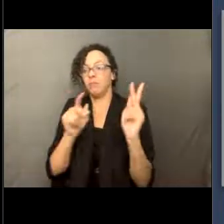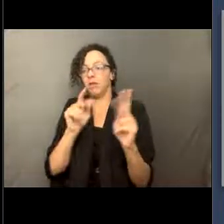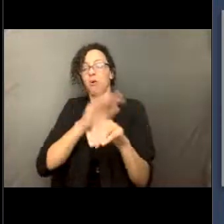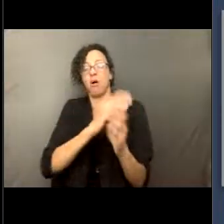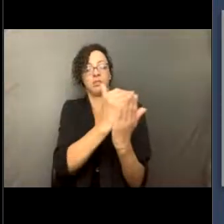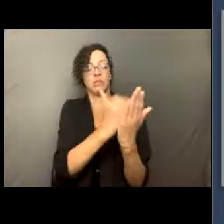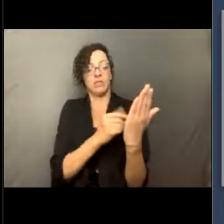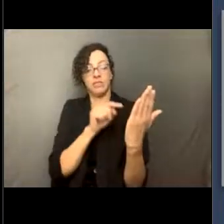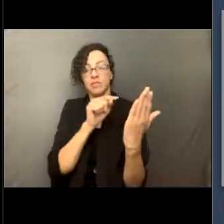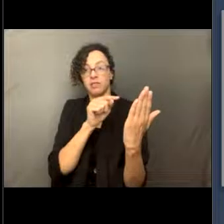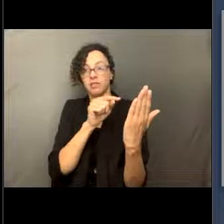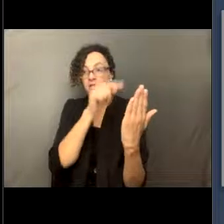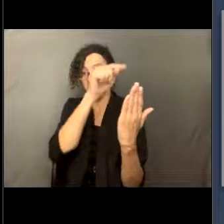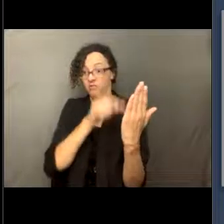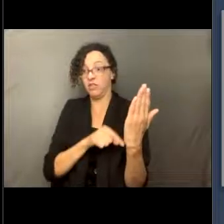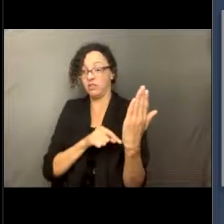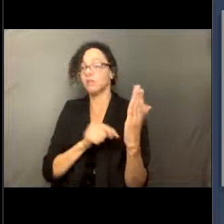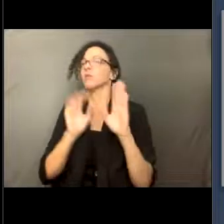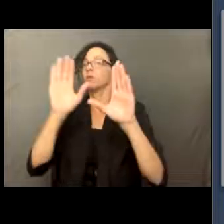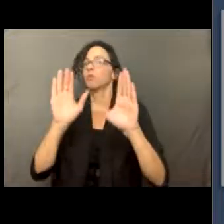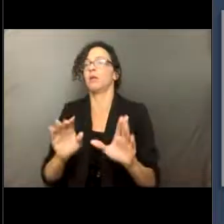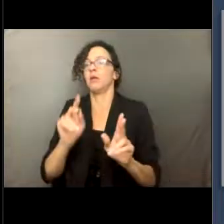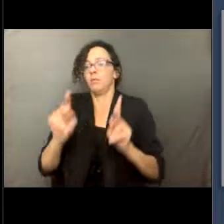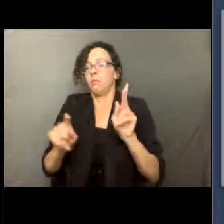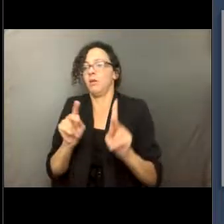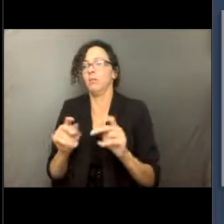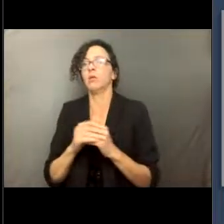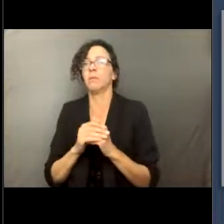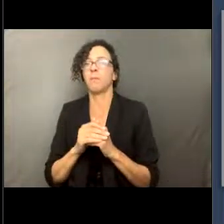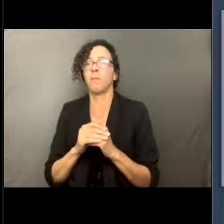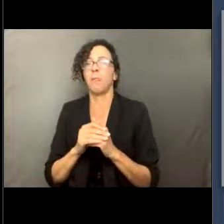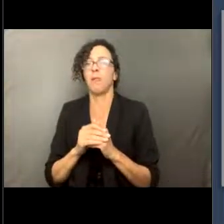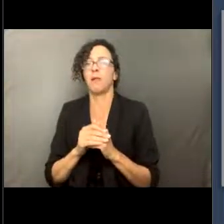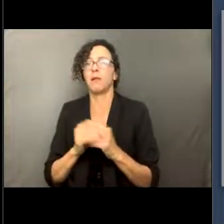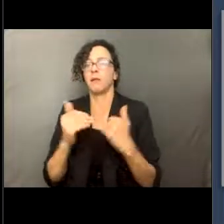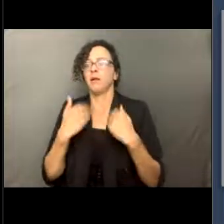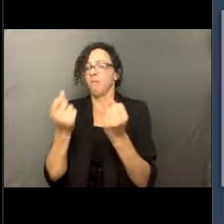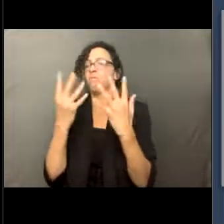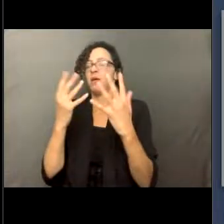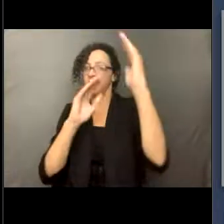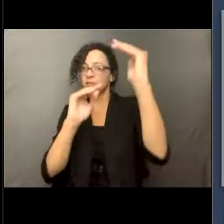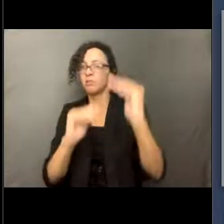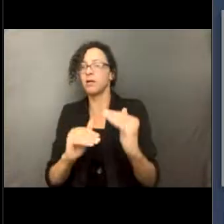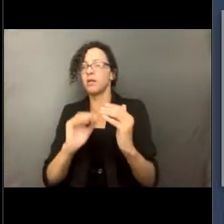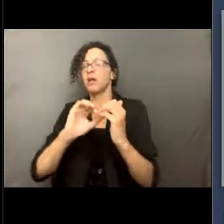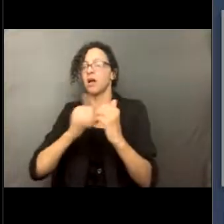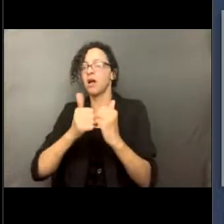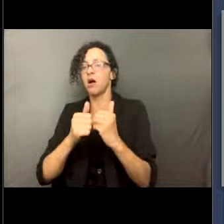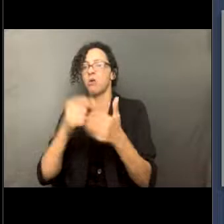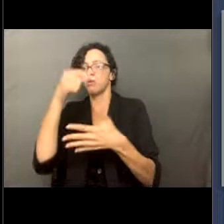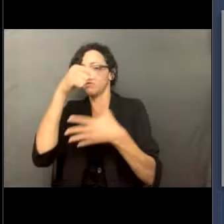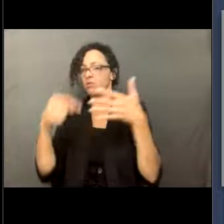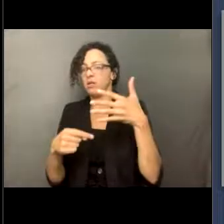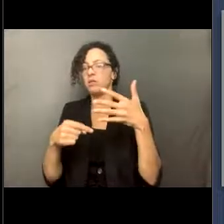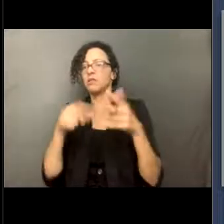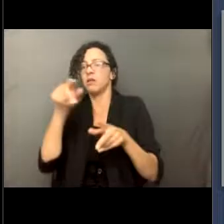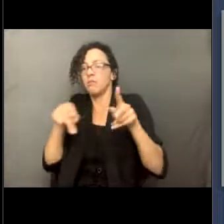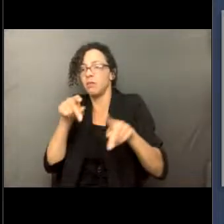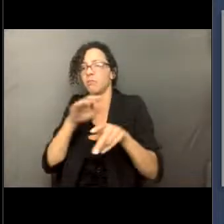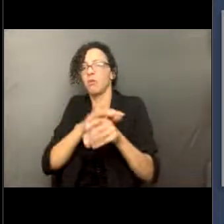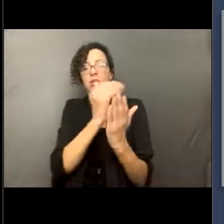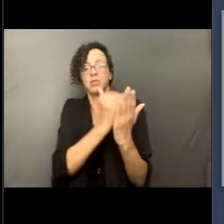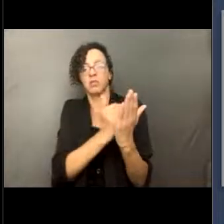lot of expectations as to how, you know, they're going to be very helpful for us. And I think you guys have done a wonderful job. I just want to